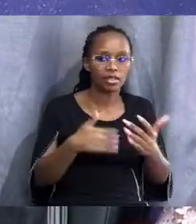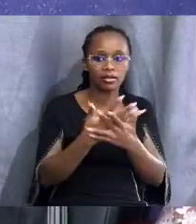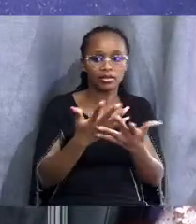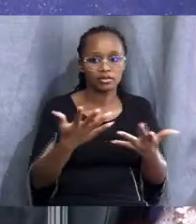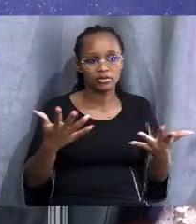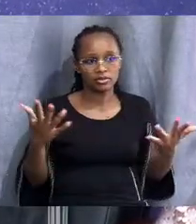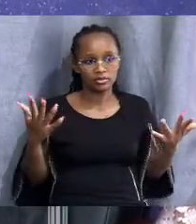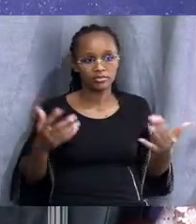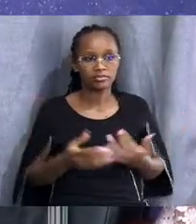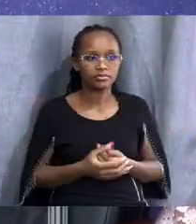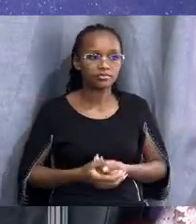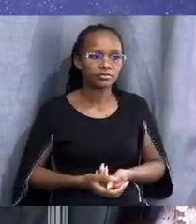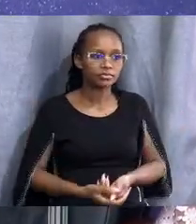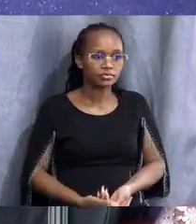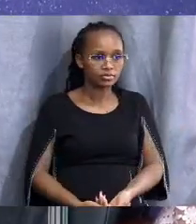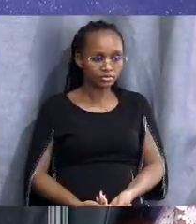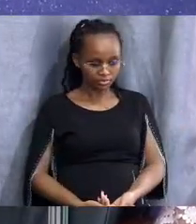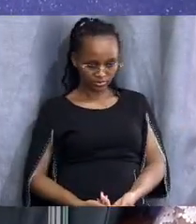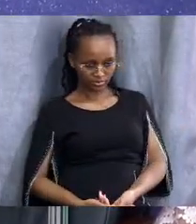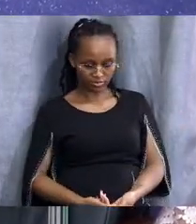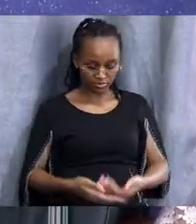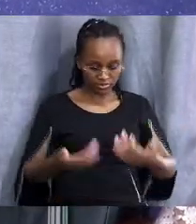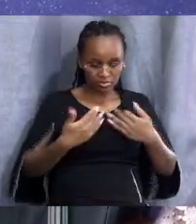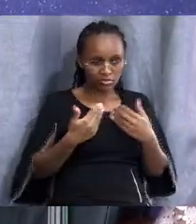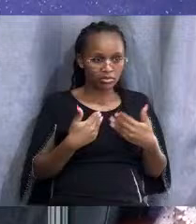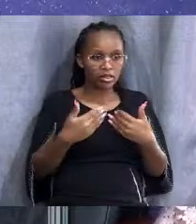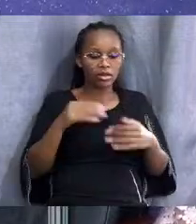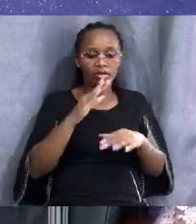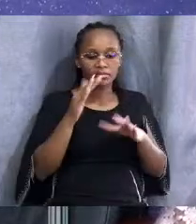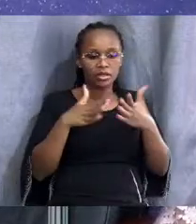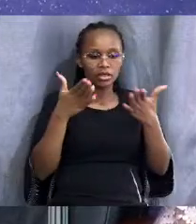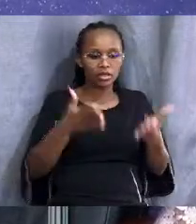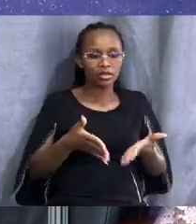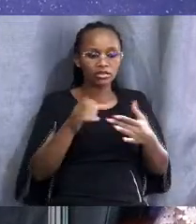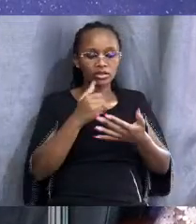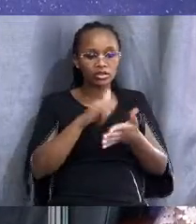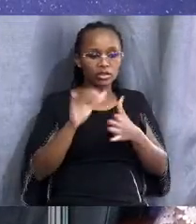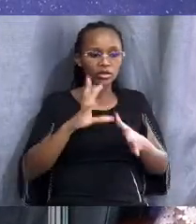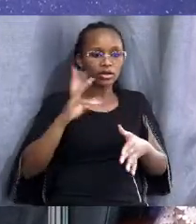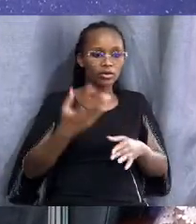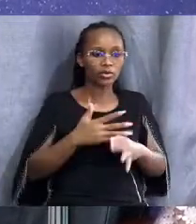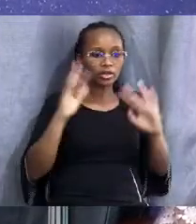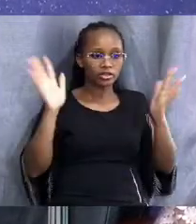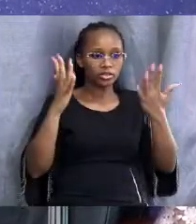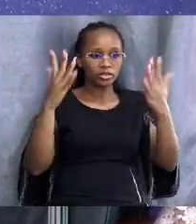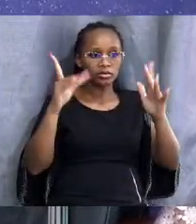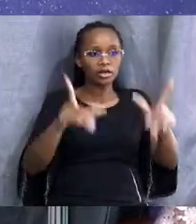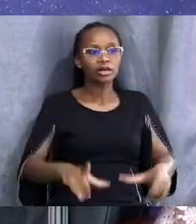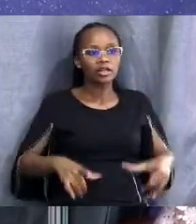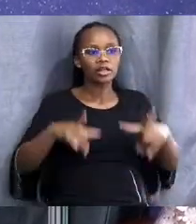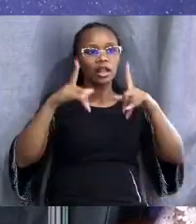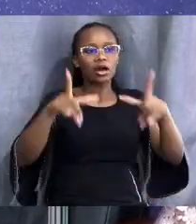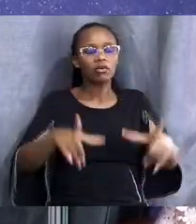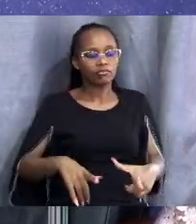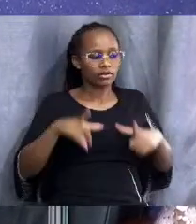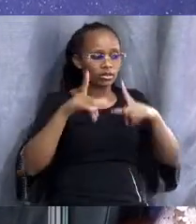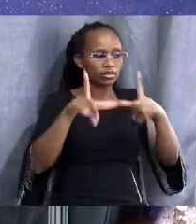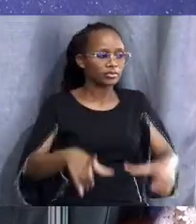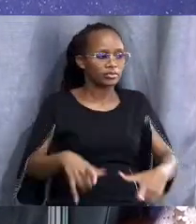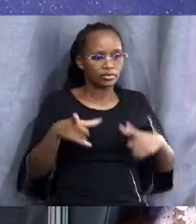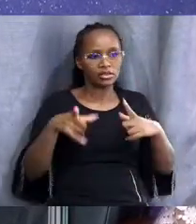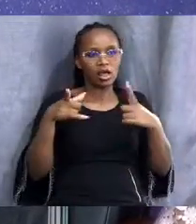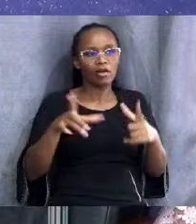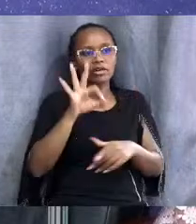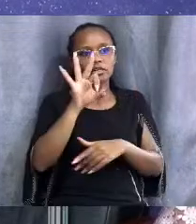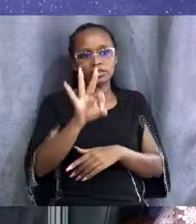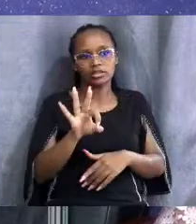you for having been here so that we can celebrate the lives of our